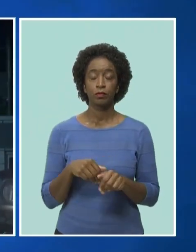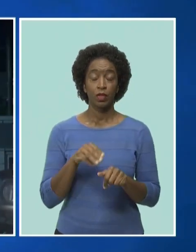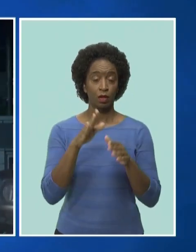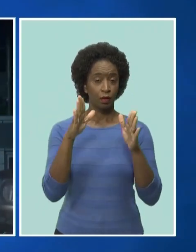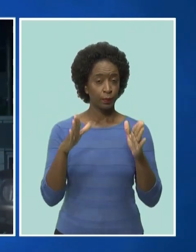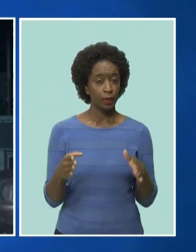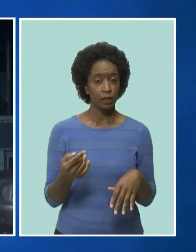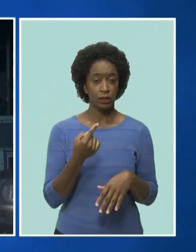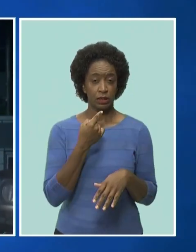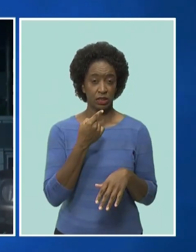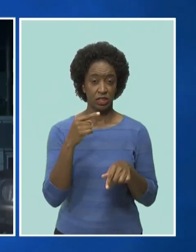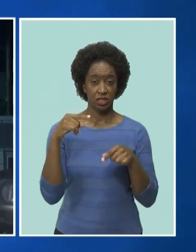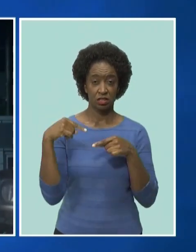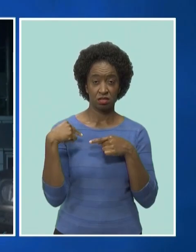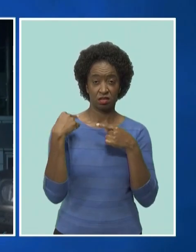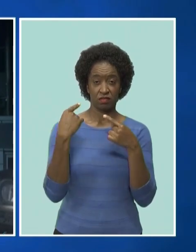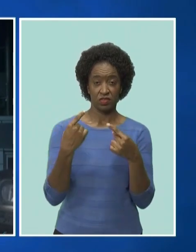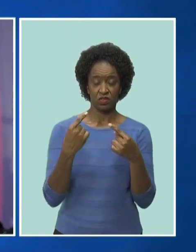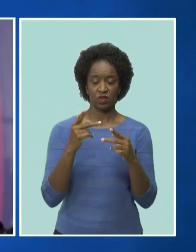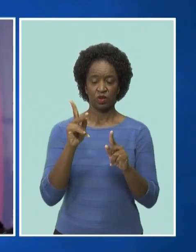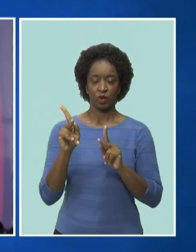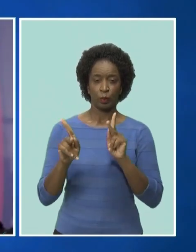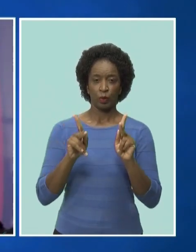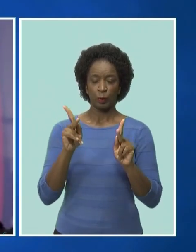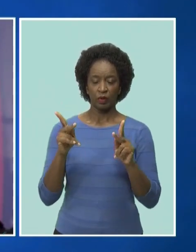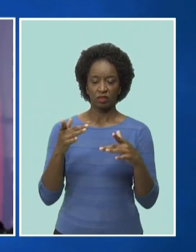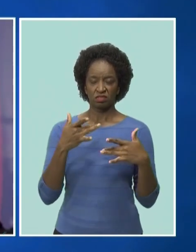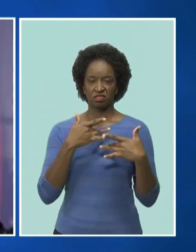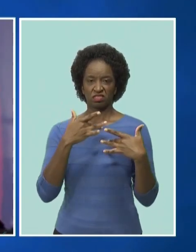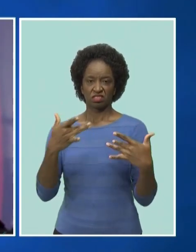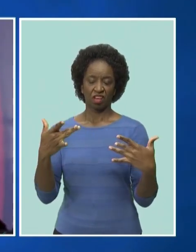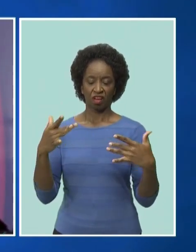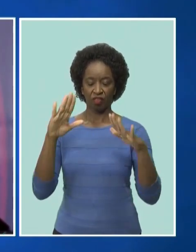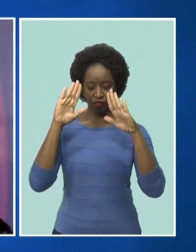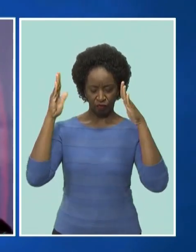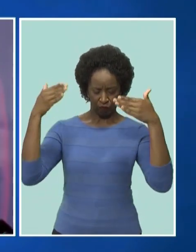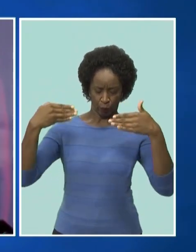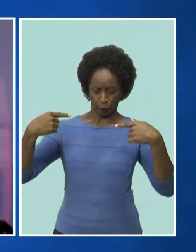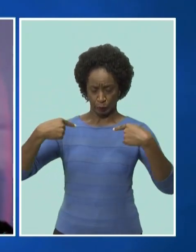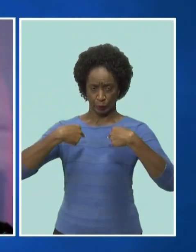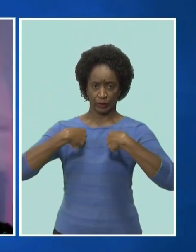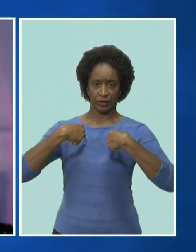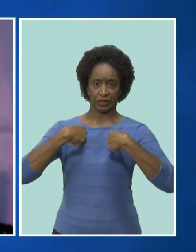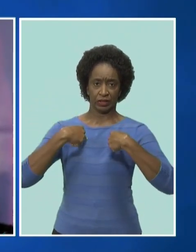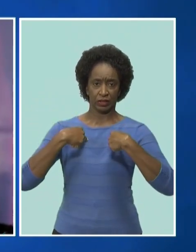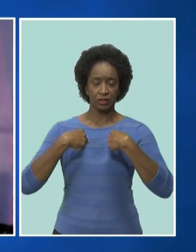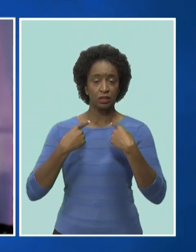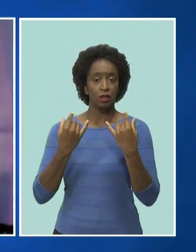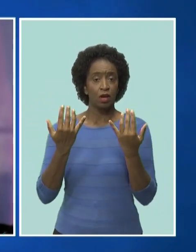the negative effects of individualism, a move towards nationalism is on the way.